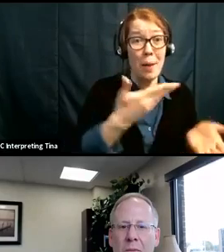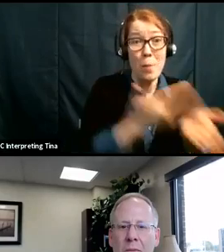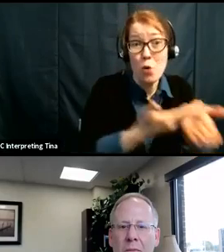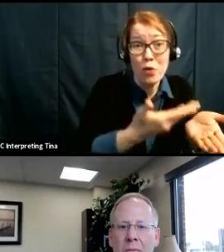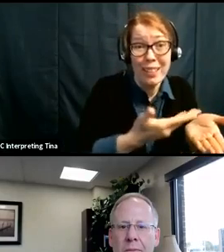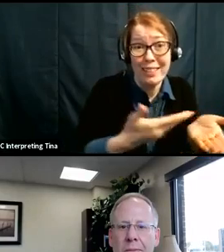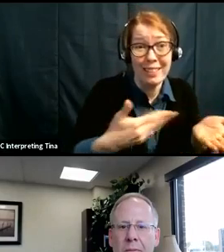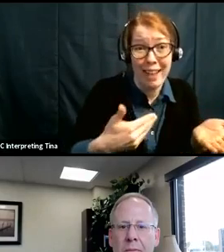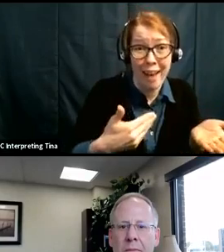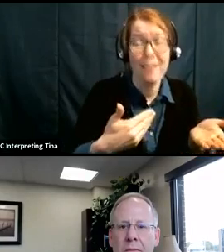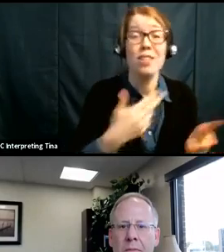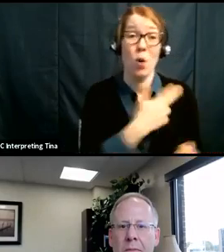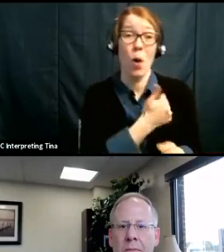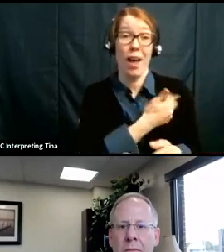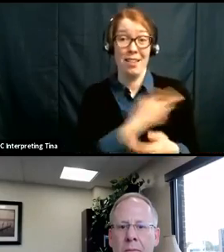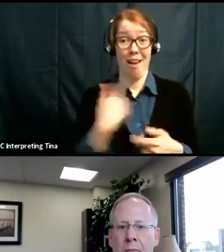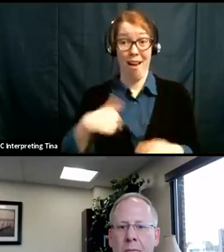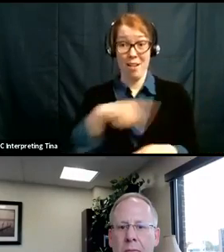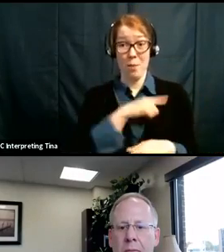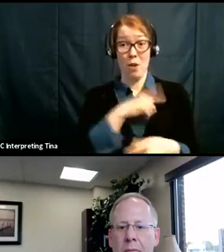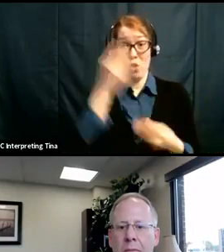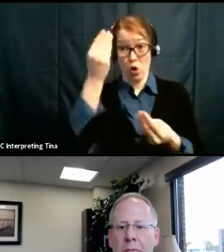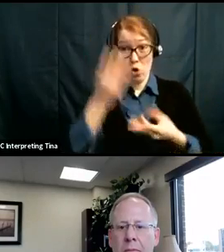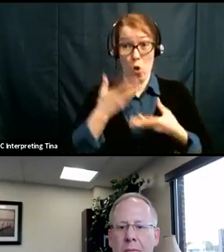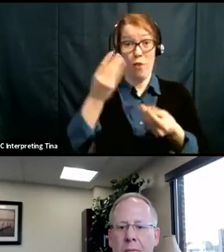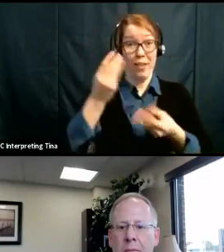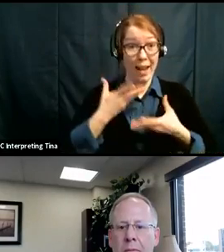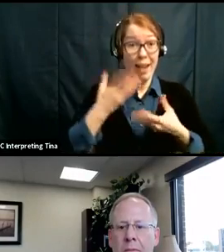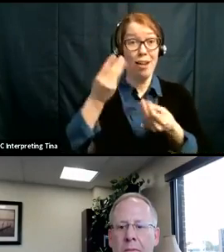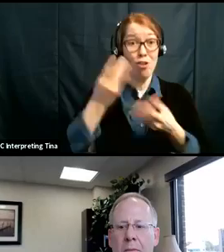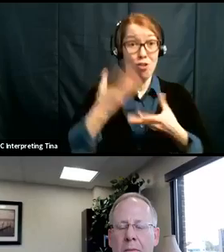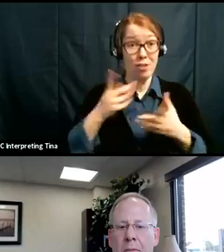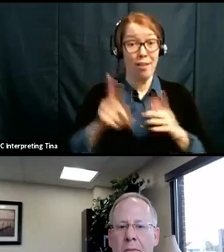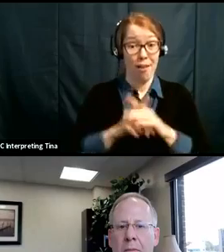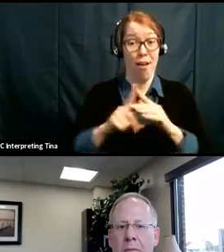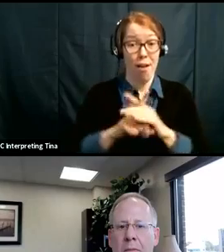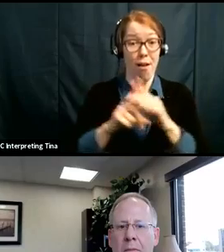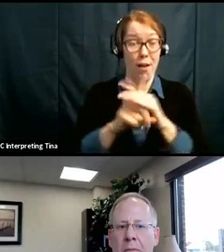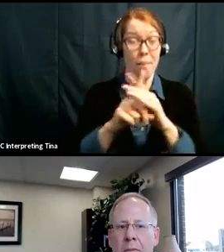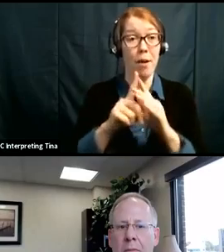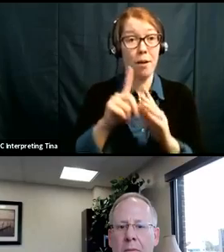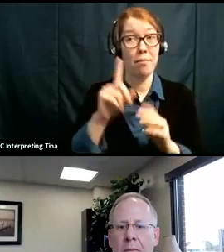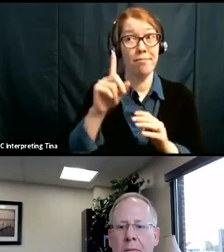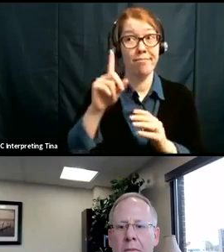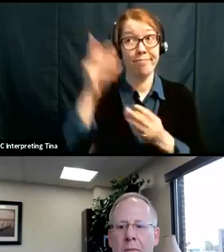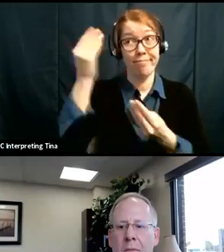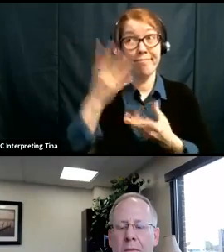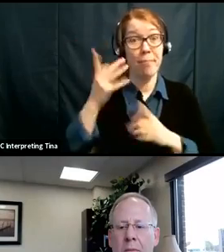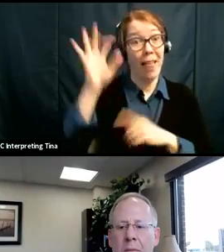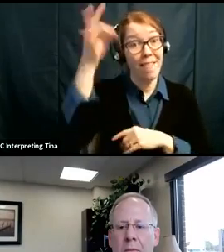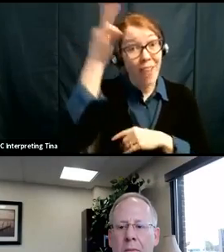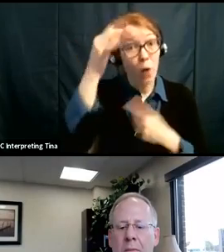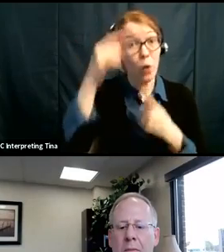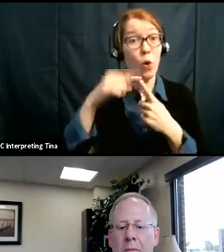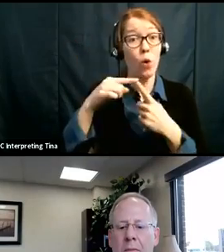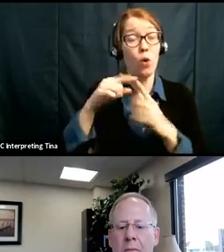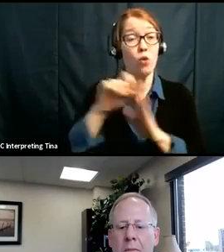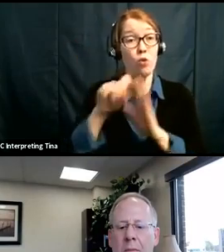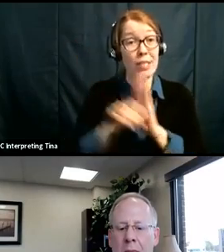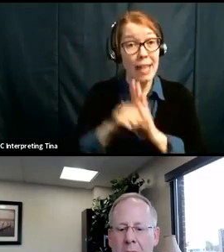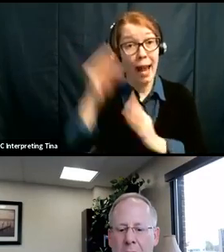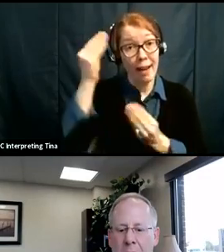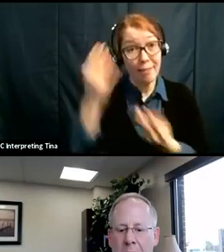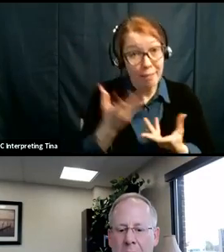as hospitals, we're getting notifications that come up by way of the federal government through the state and then into our local health department